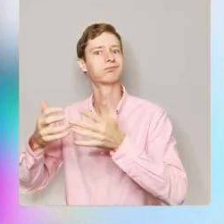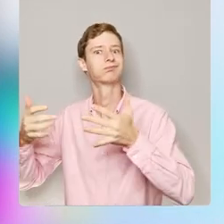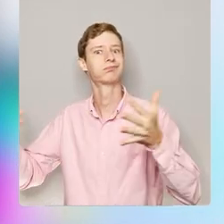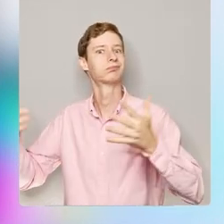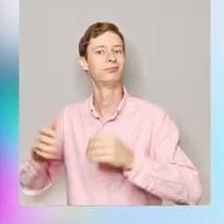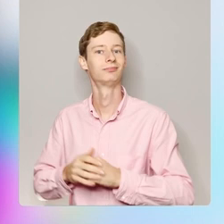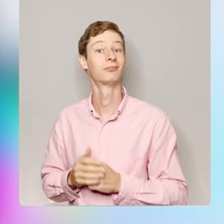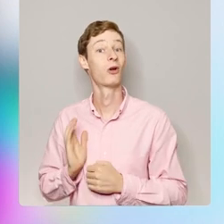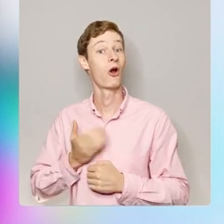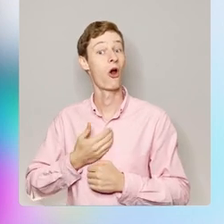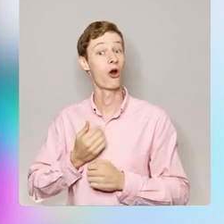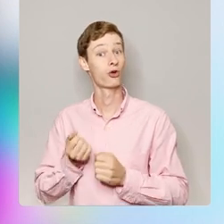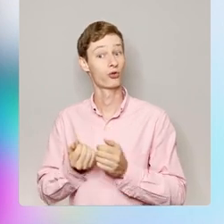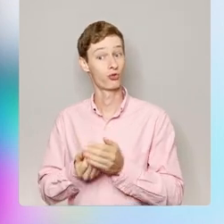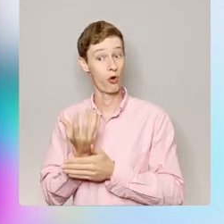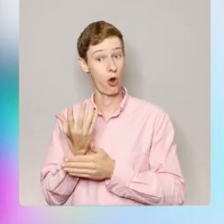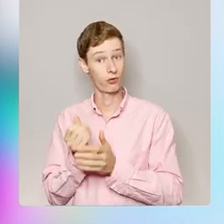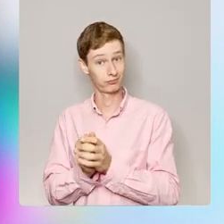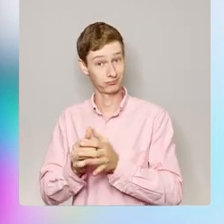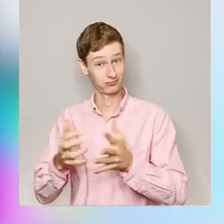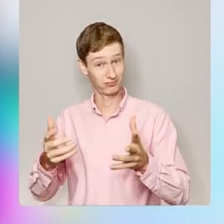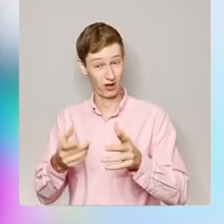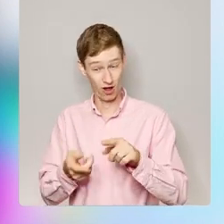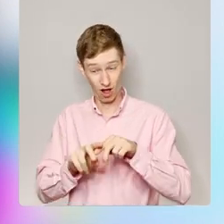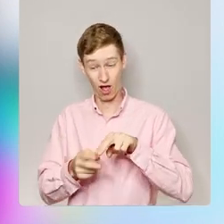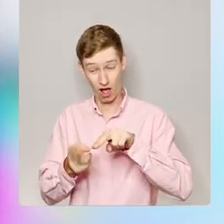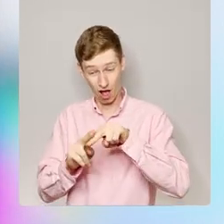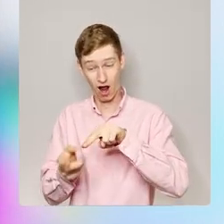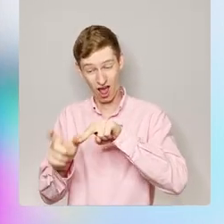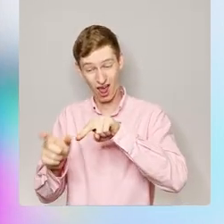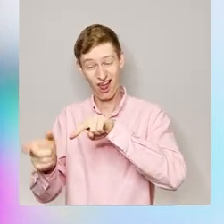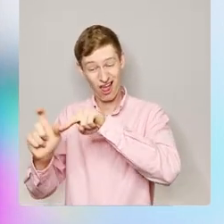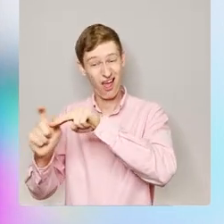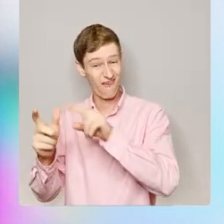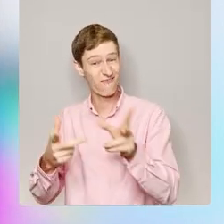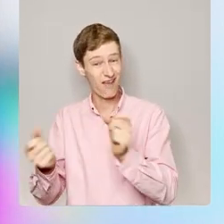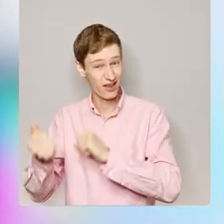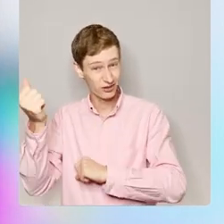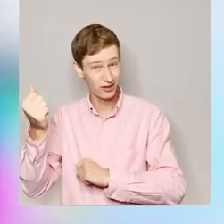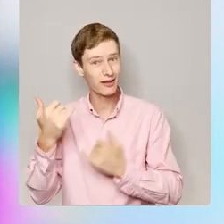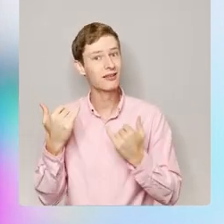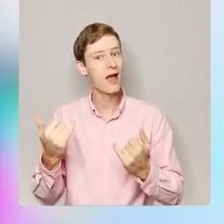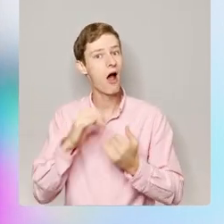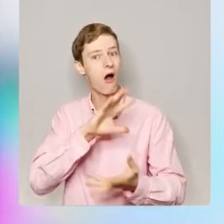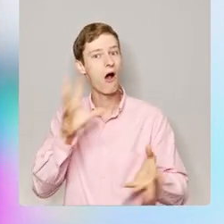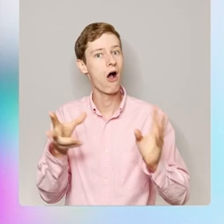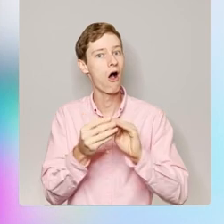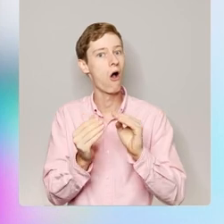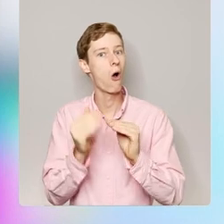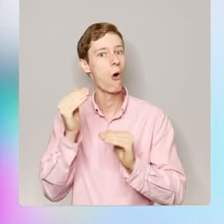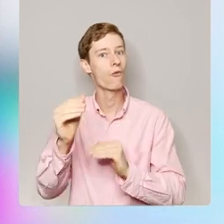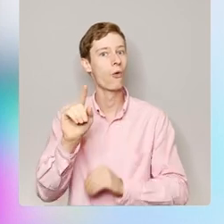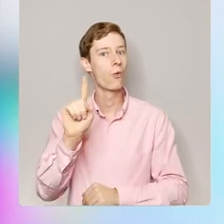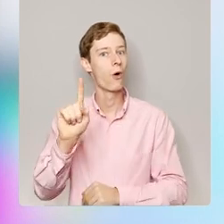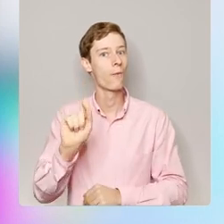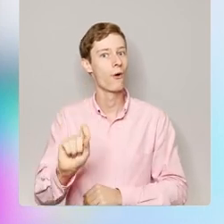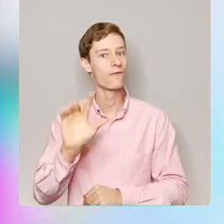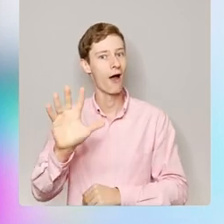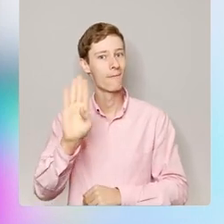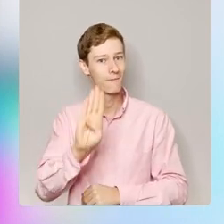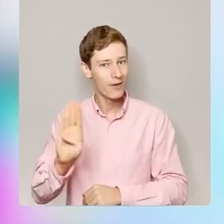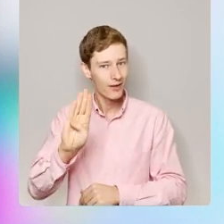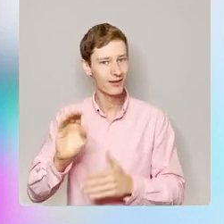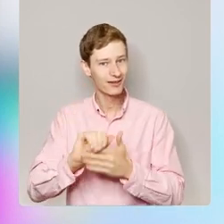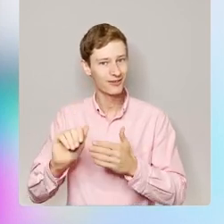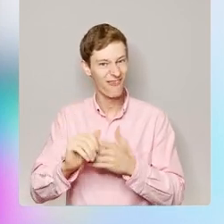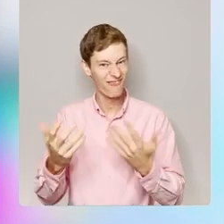is accelerating. We've now surpassed $1.5 billion. And these numbers are material to companies of any scale, and